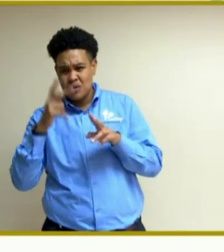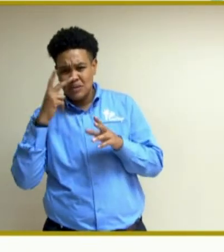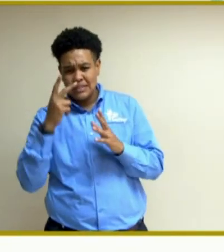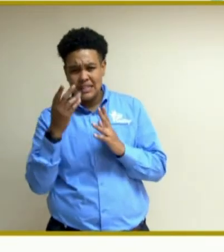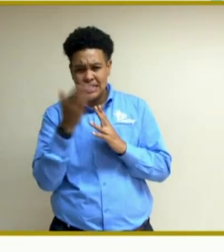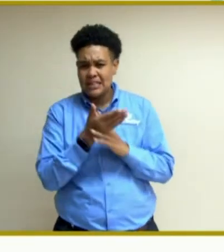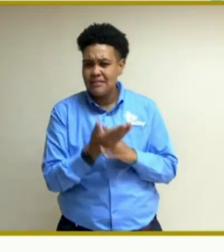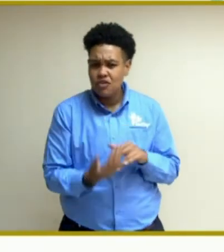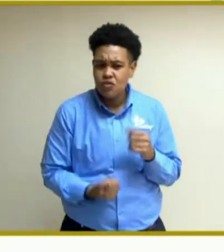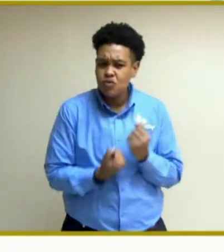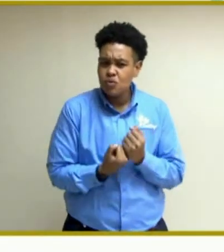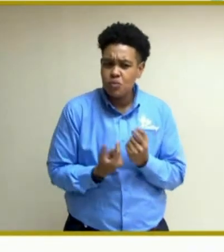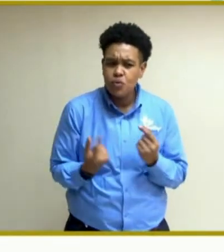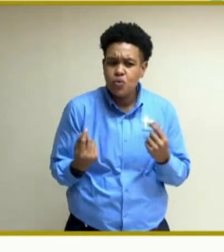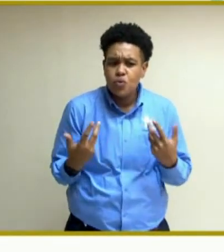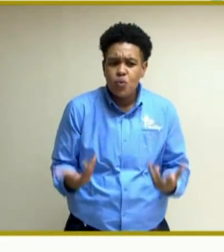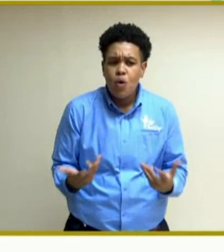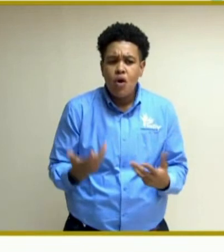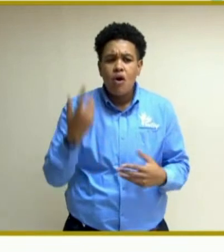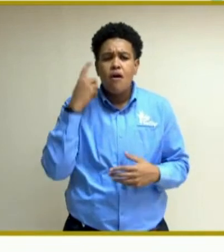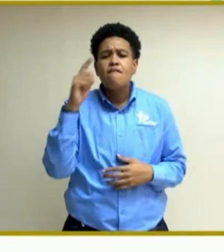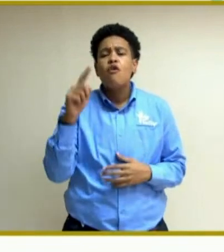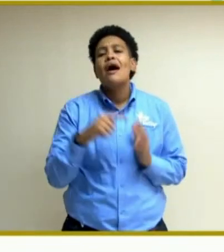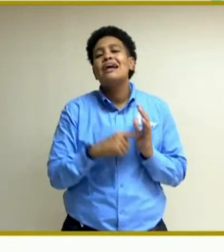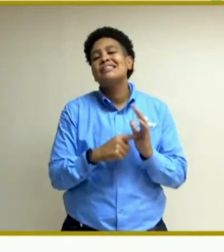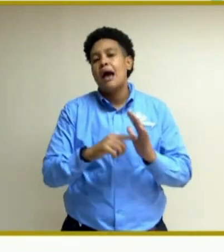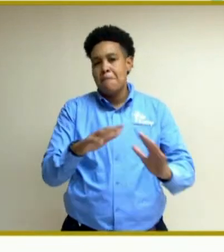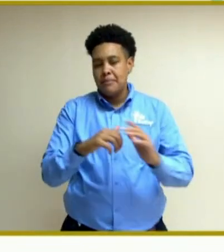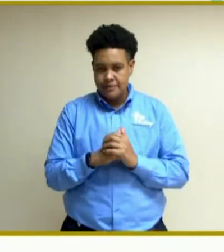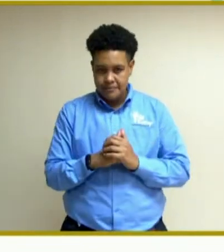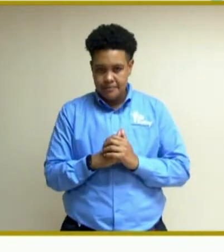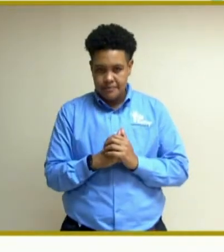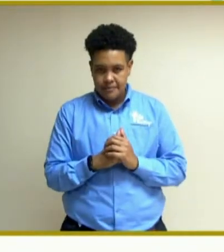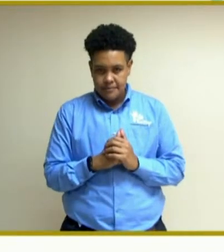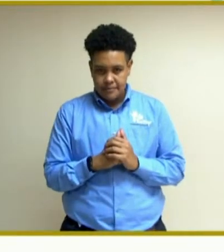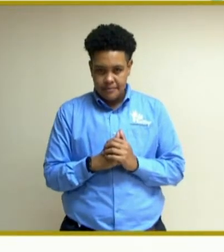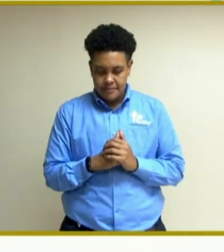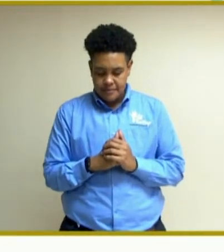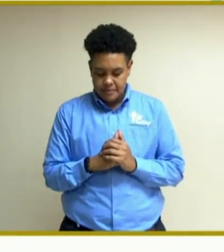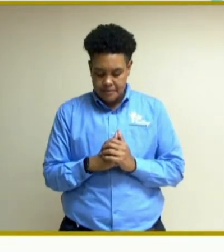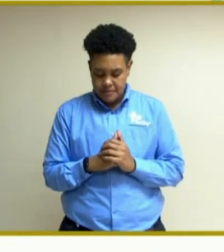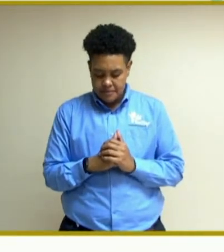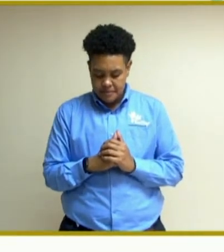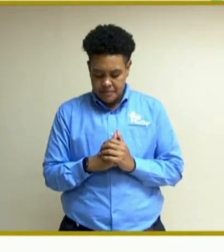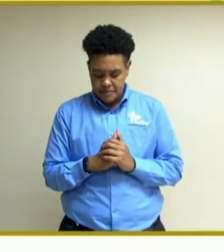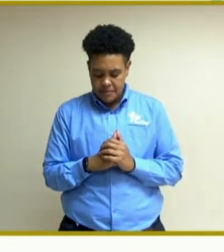intervention. For instance, when we